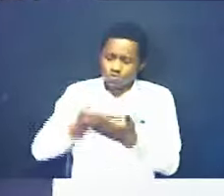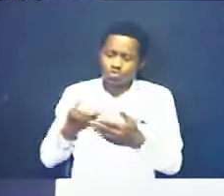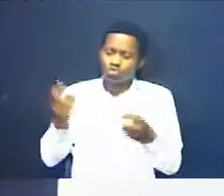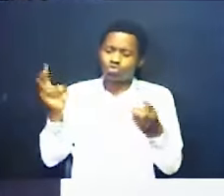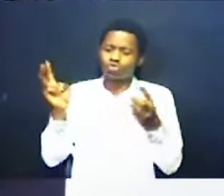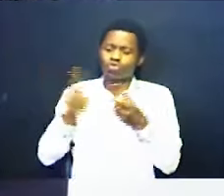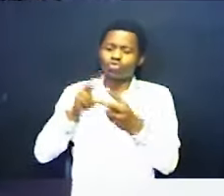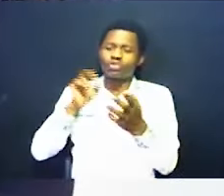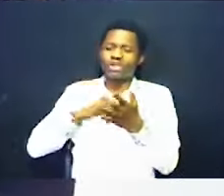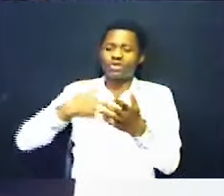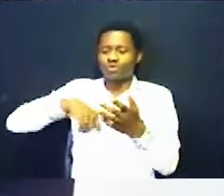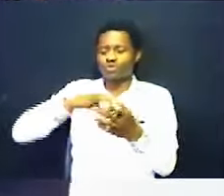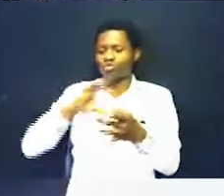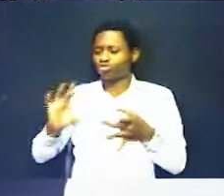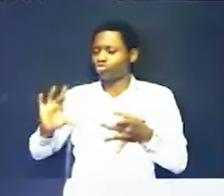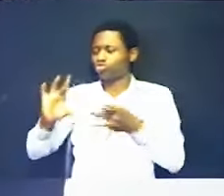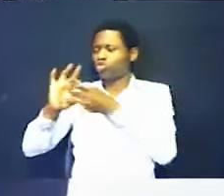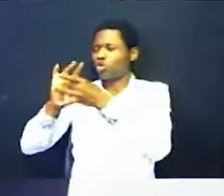his